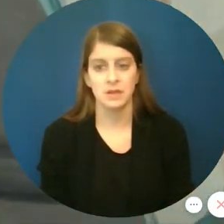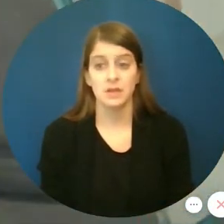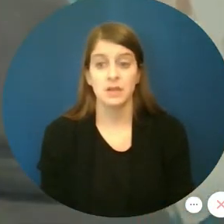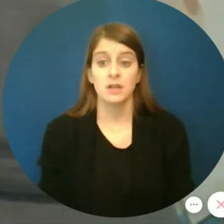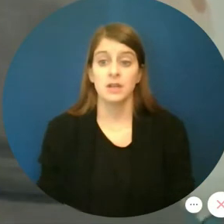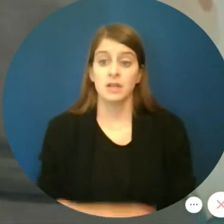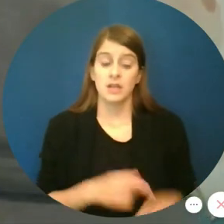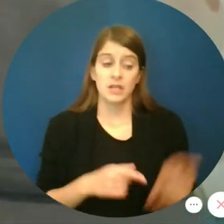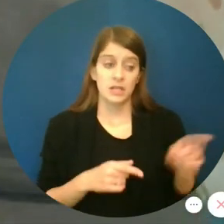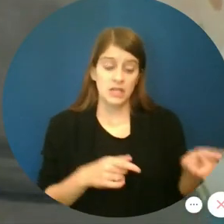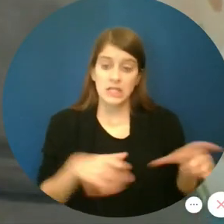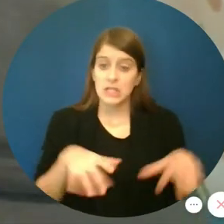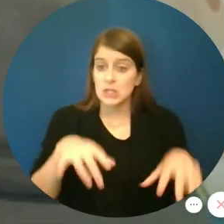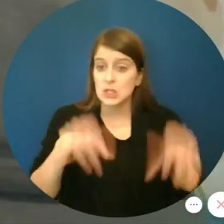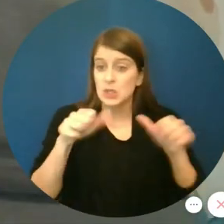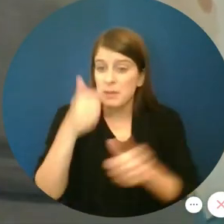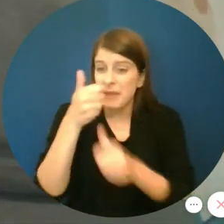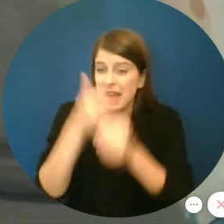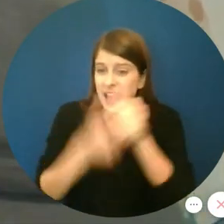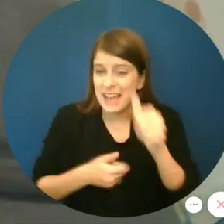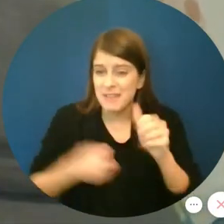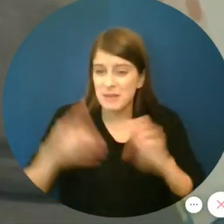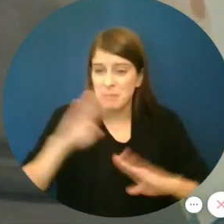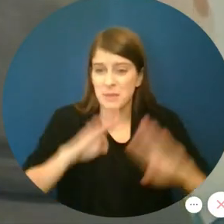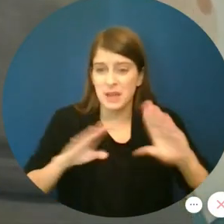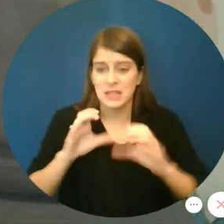Ernest took every biology class and